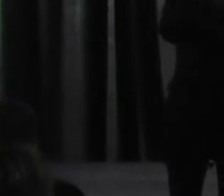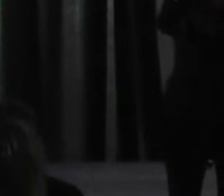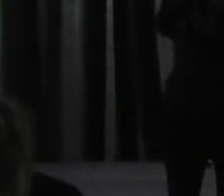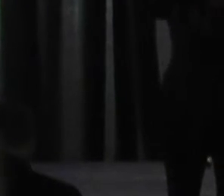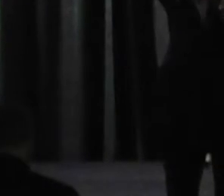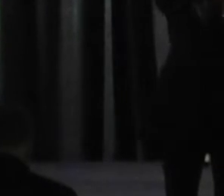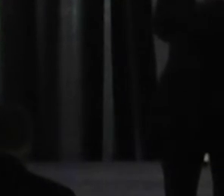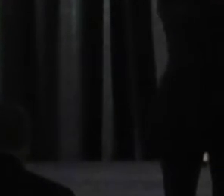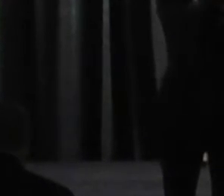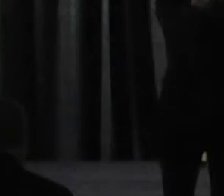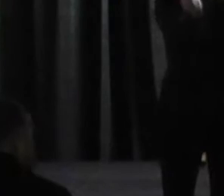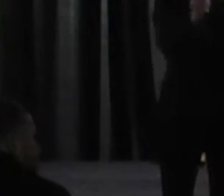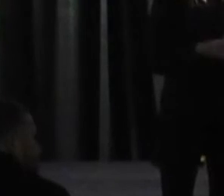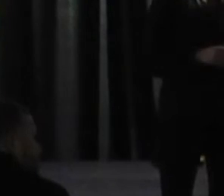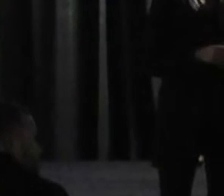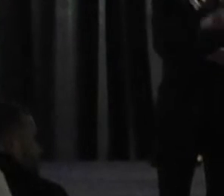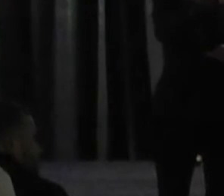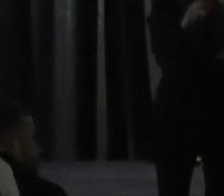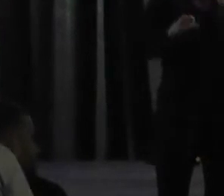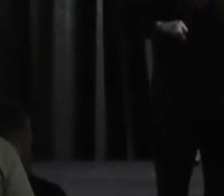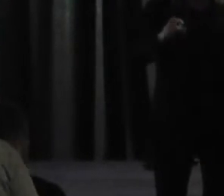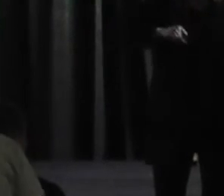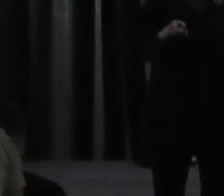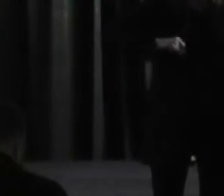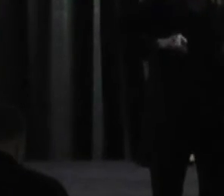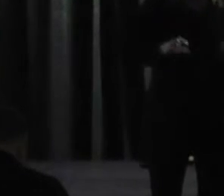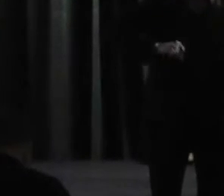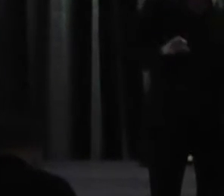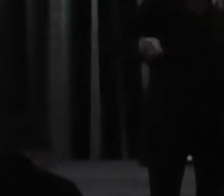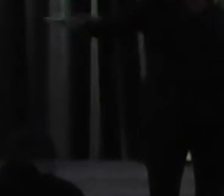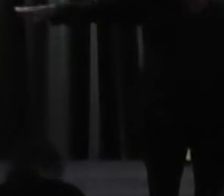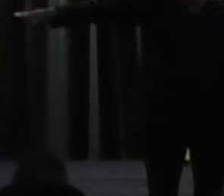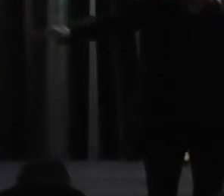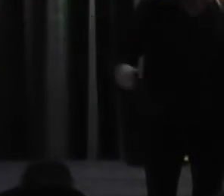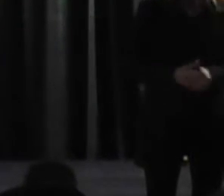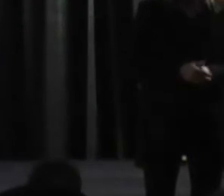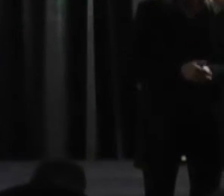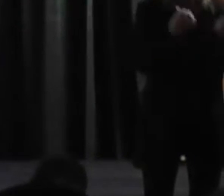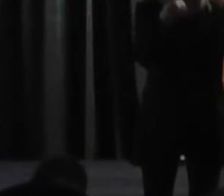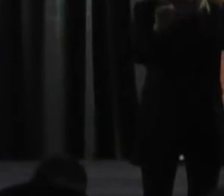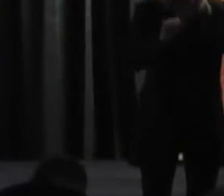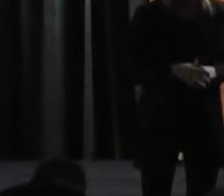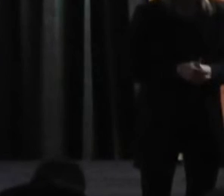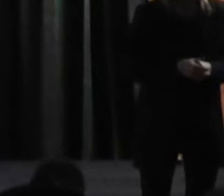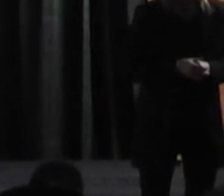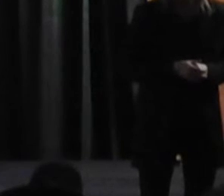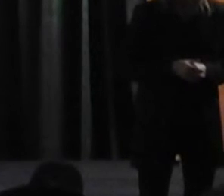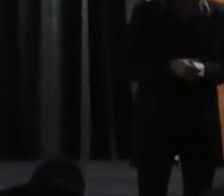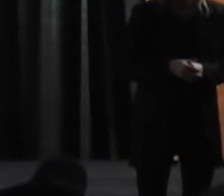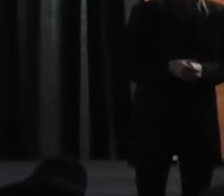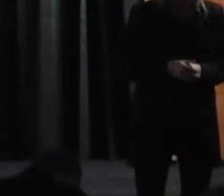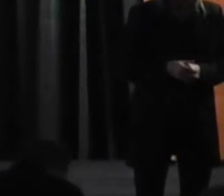Give yourself a room about arm length with the person beside you if you can. I'm gonna make you